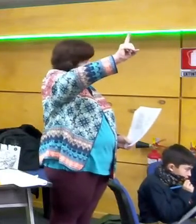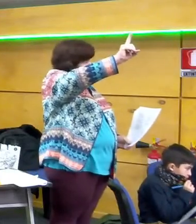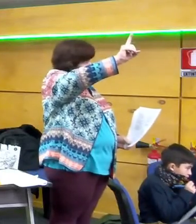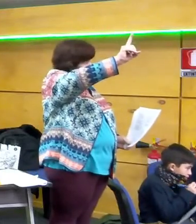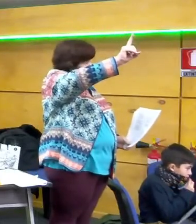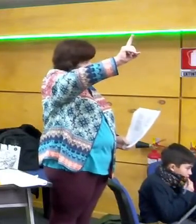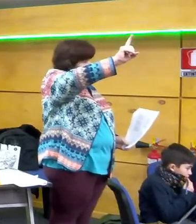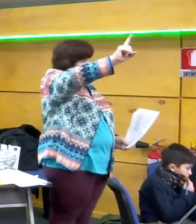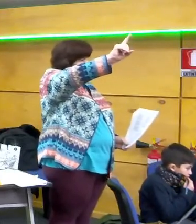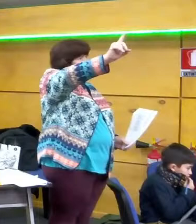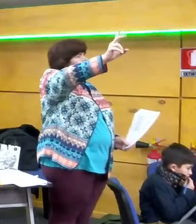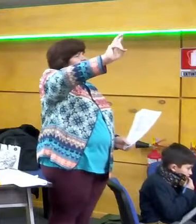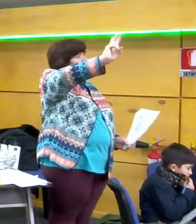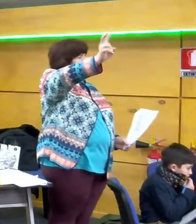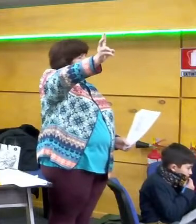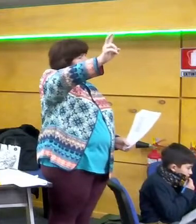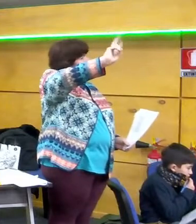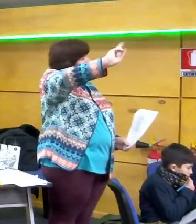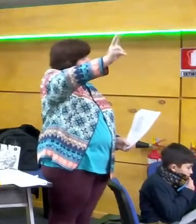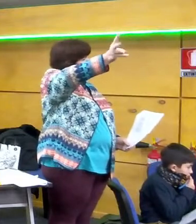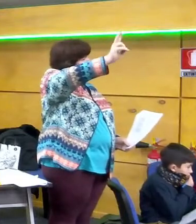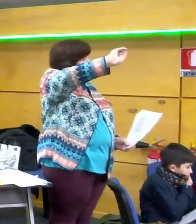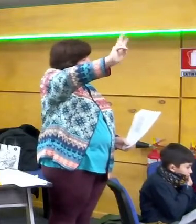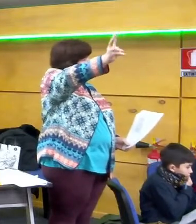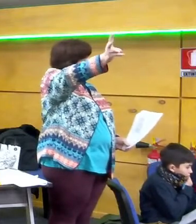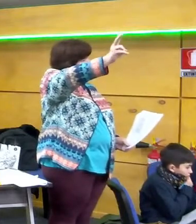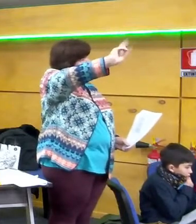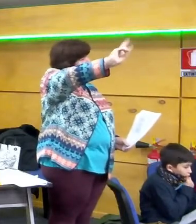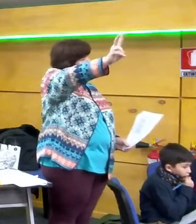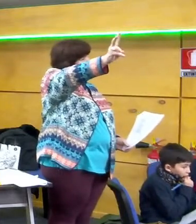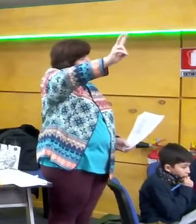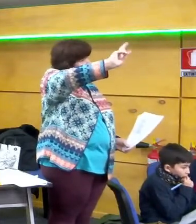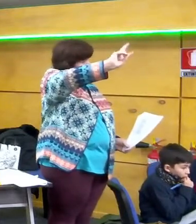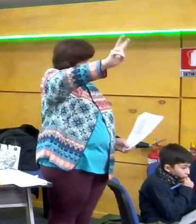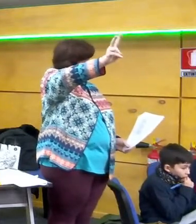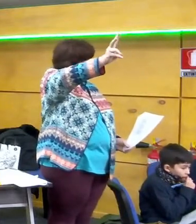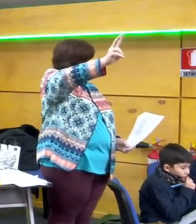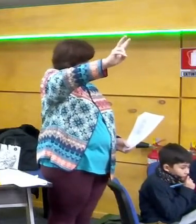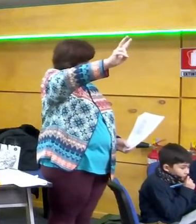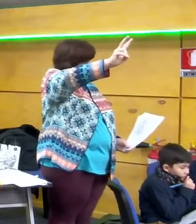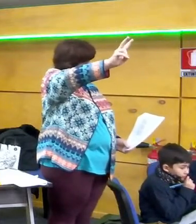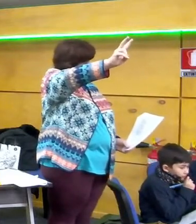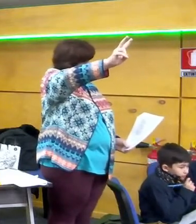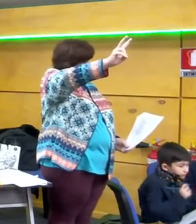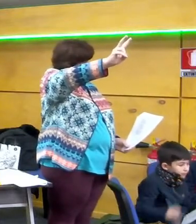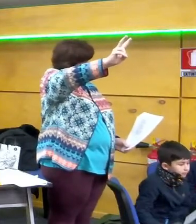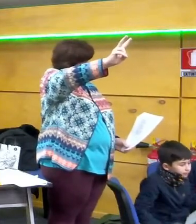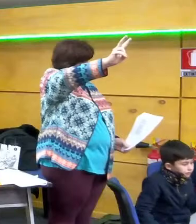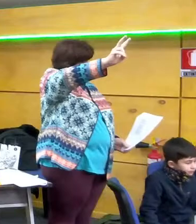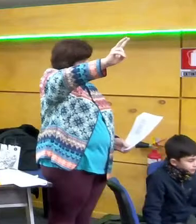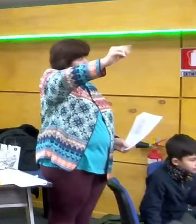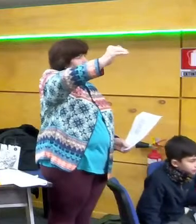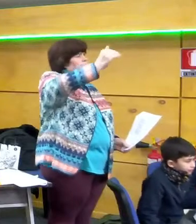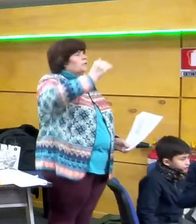poem, practiced at least once or two times with your partner, that you